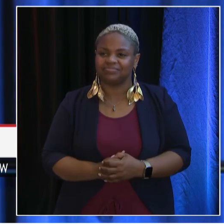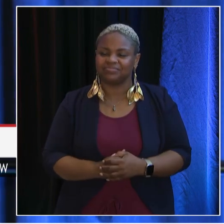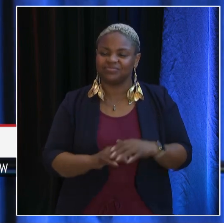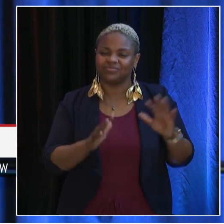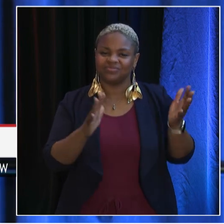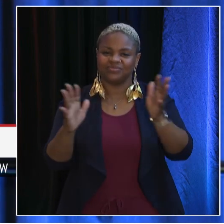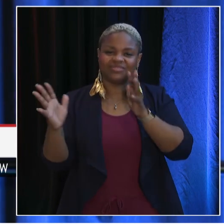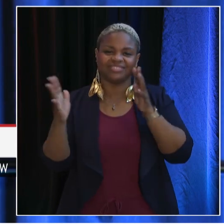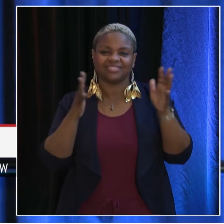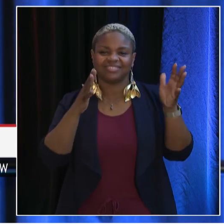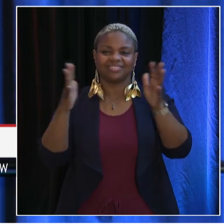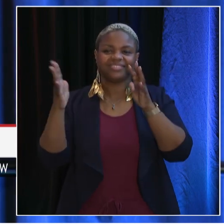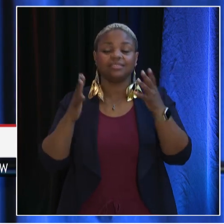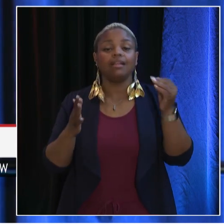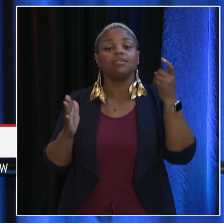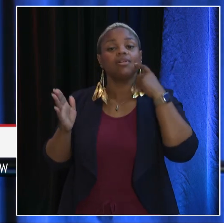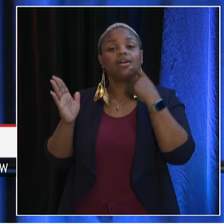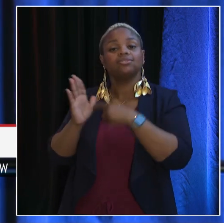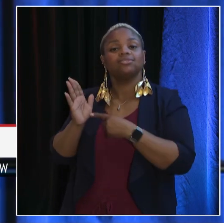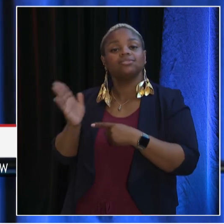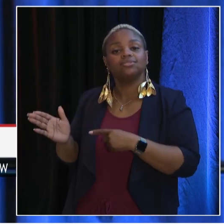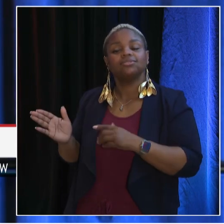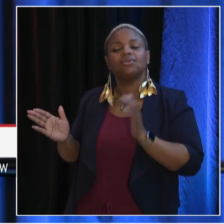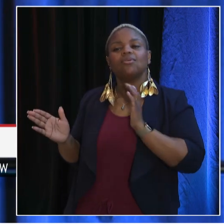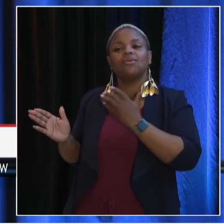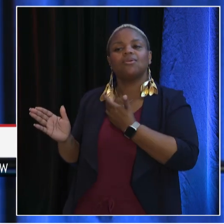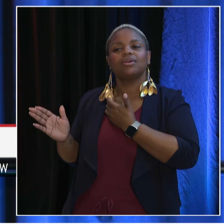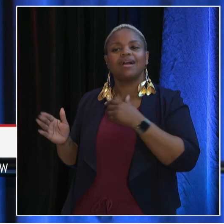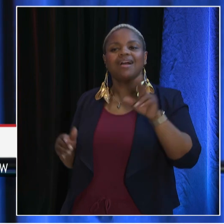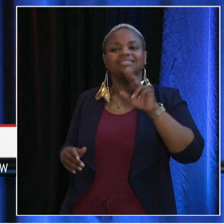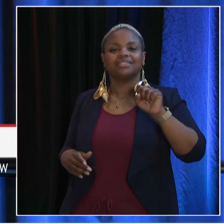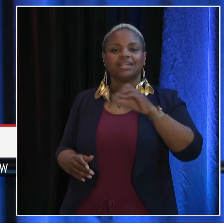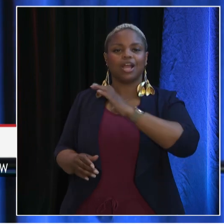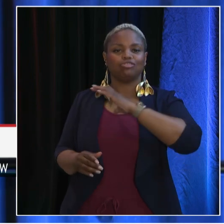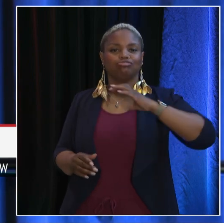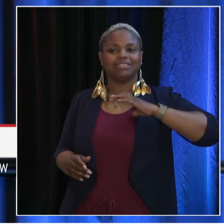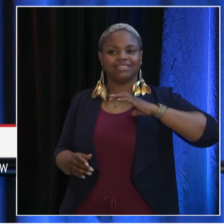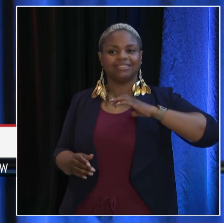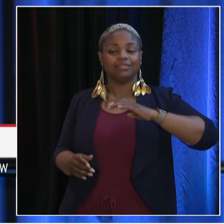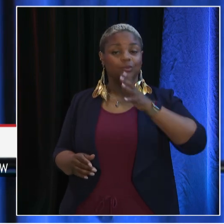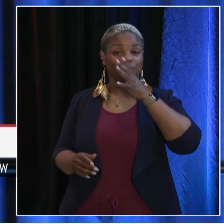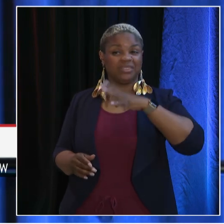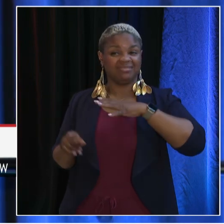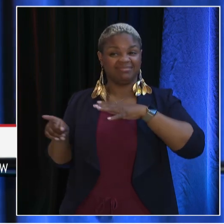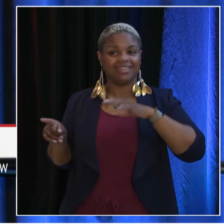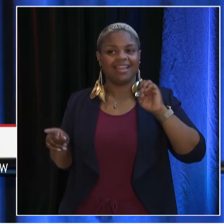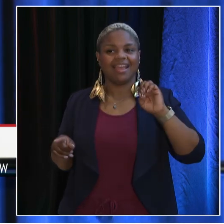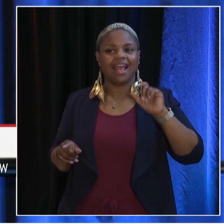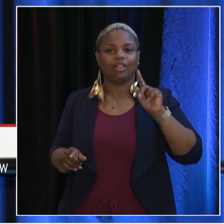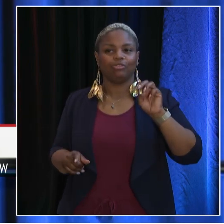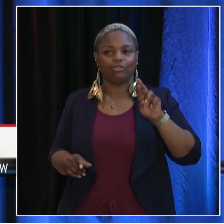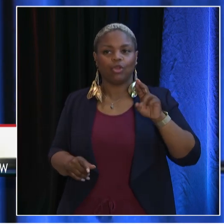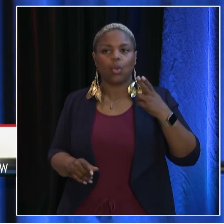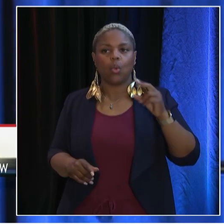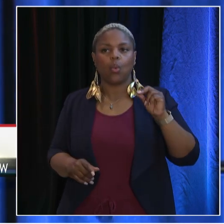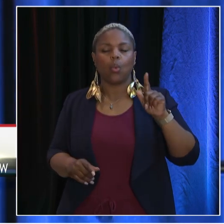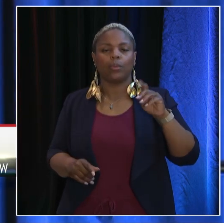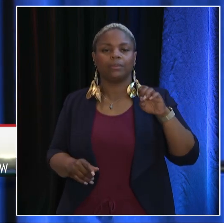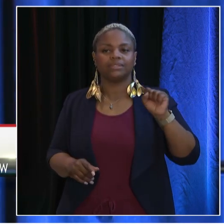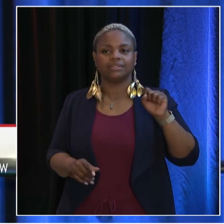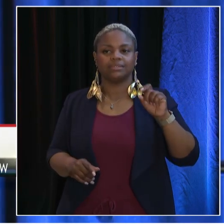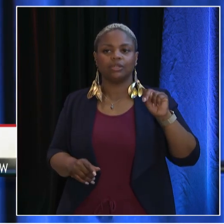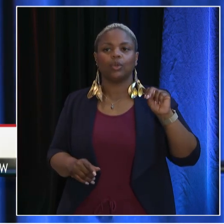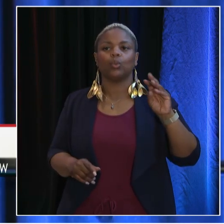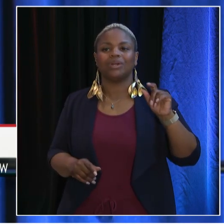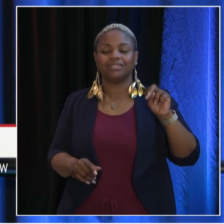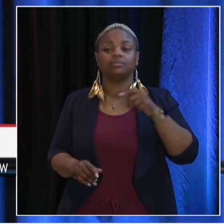We also like to acknowledge our Congresswoman Eleanor Holmes Norton, who couldn't be here today, but she, of